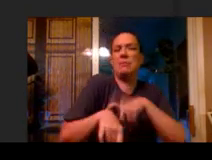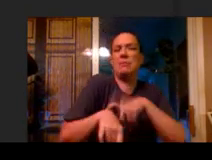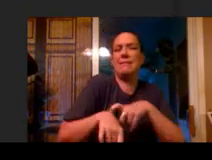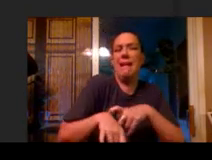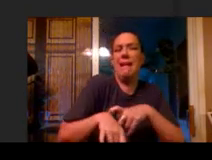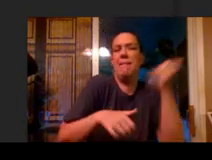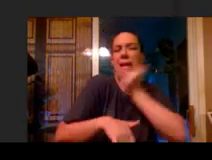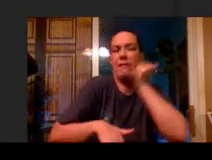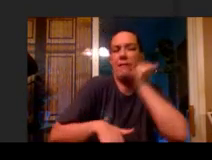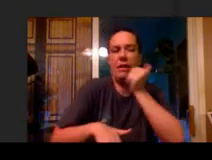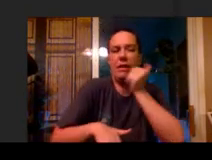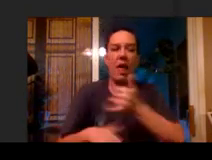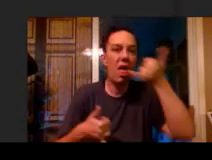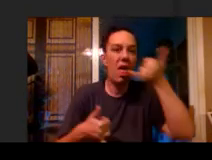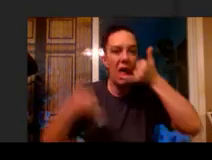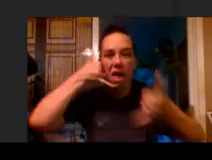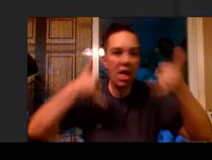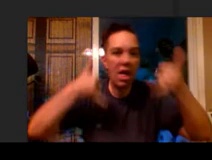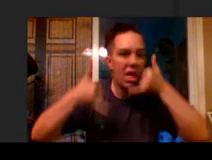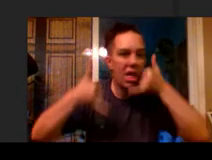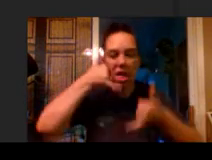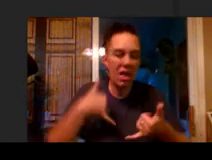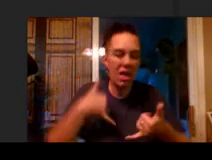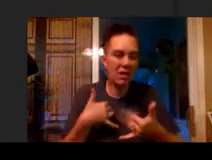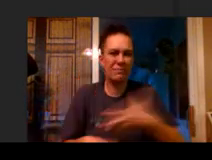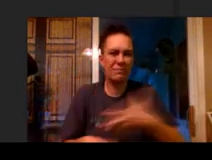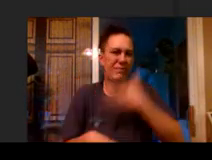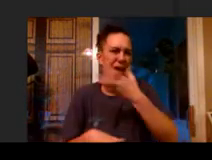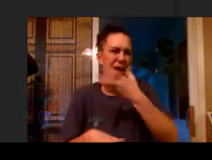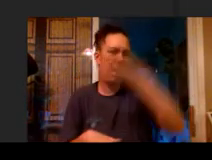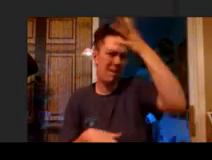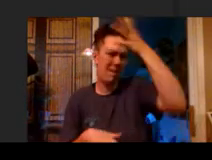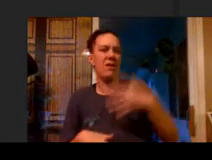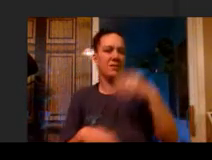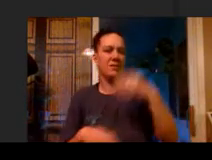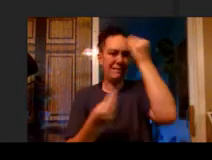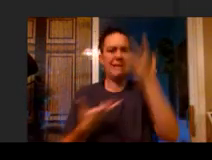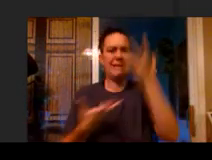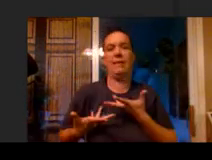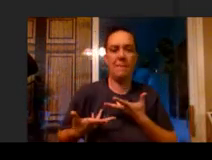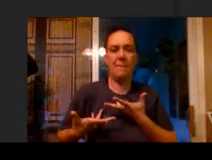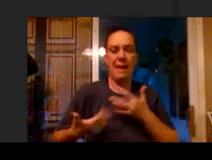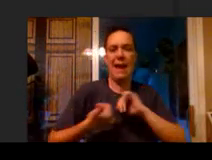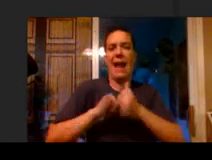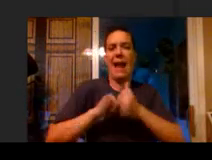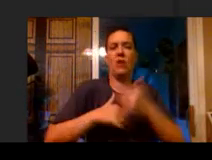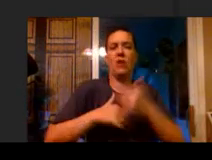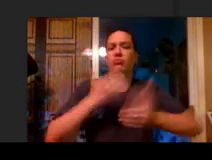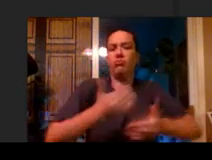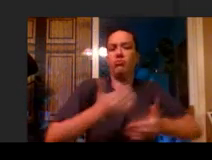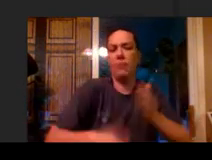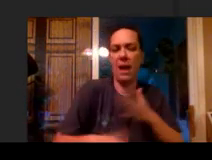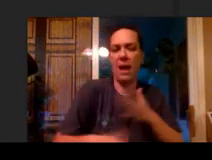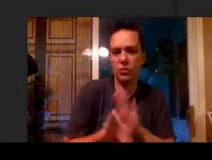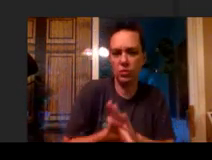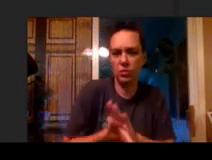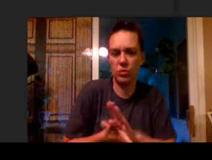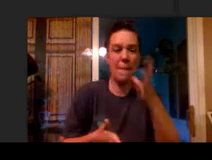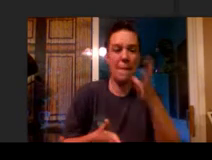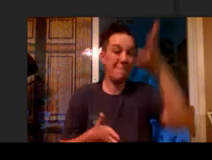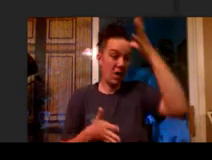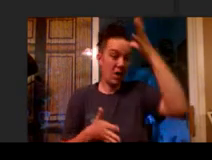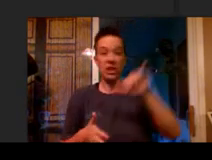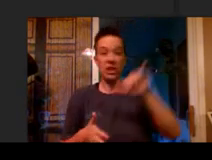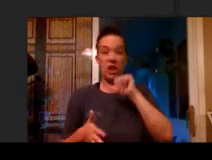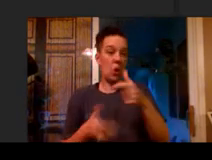calls from angry parents telling me how to run my school. Parents do not run a